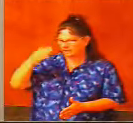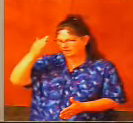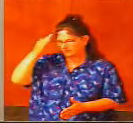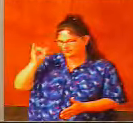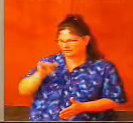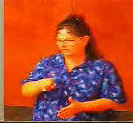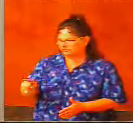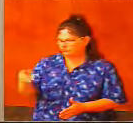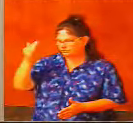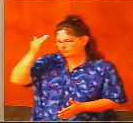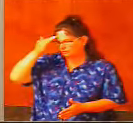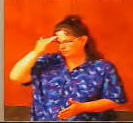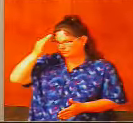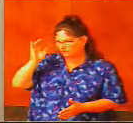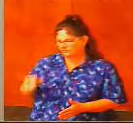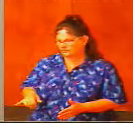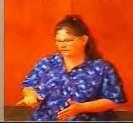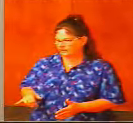that.